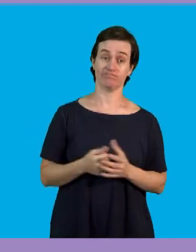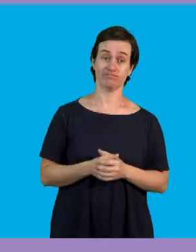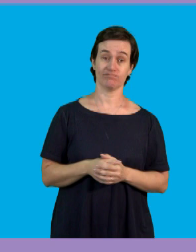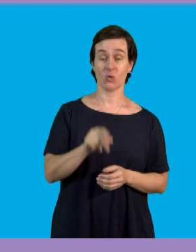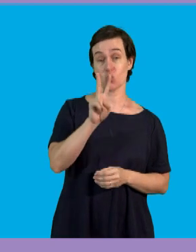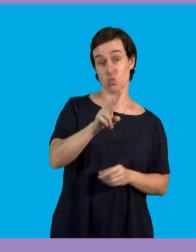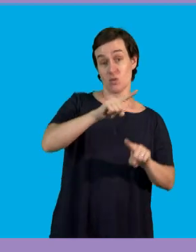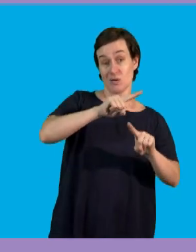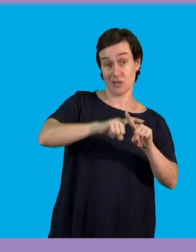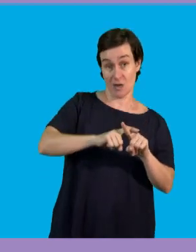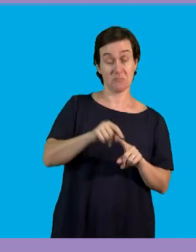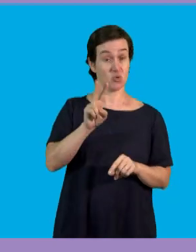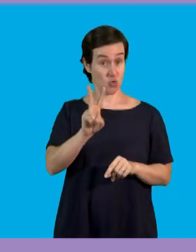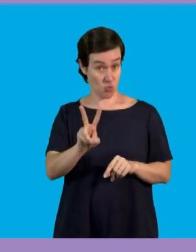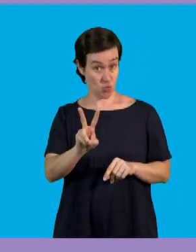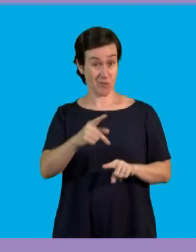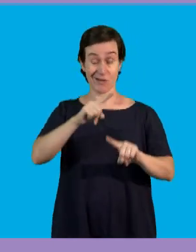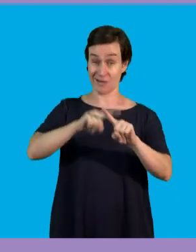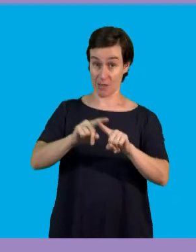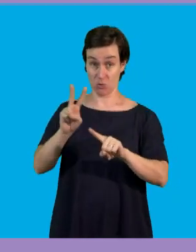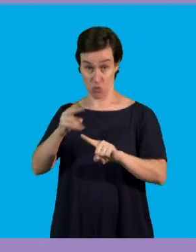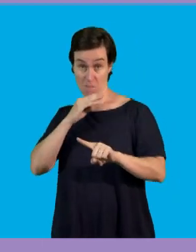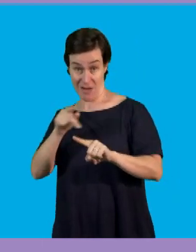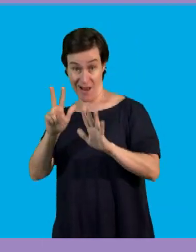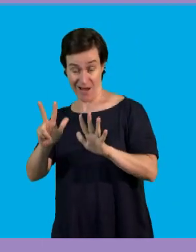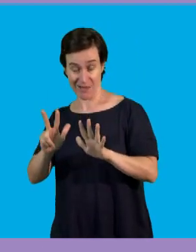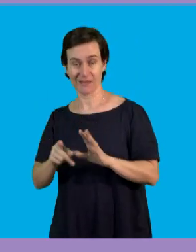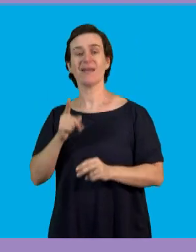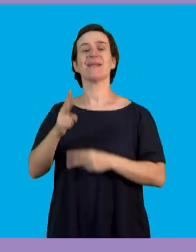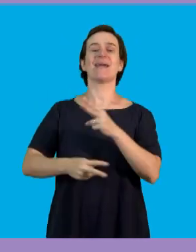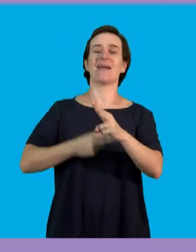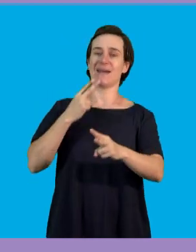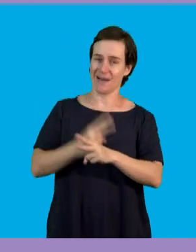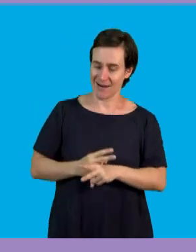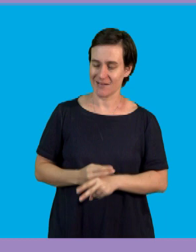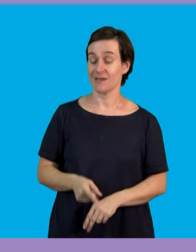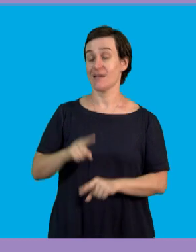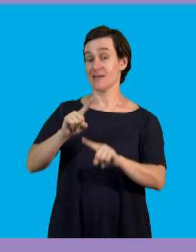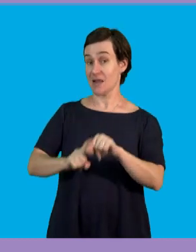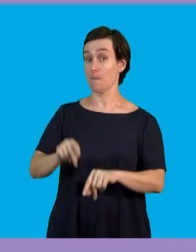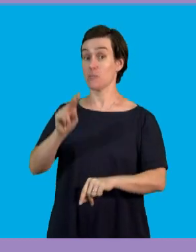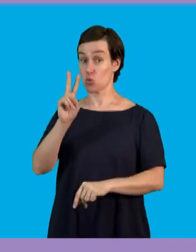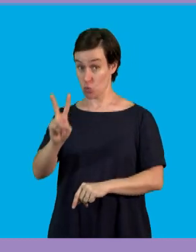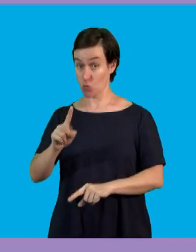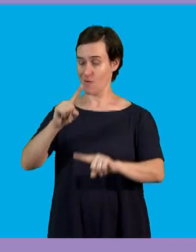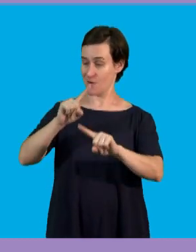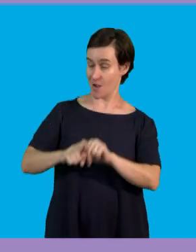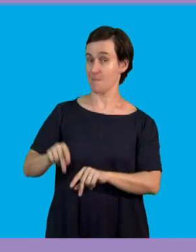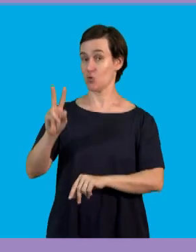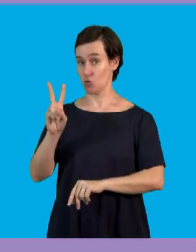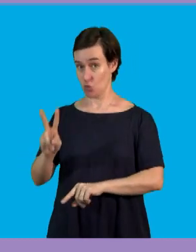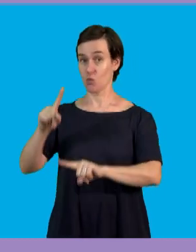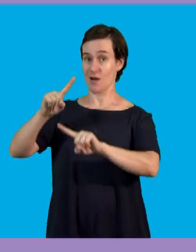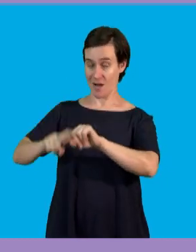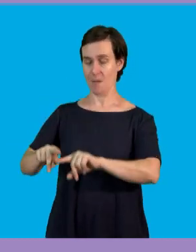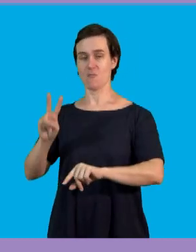is equals to 2 multiplied by 2 multiplied by 2. And now we have a second 8, so that's going to be again 2